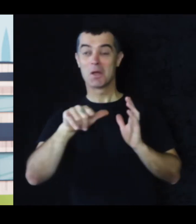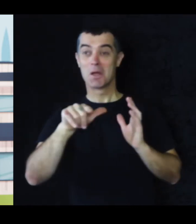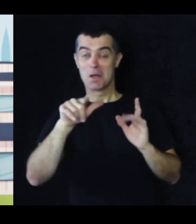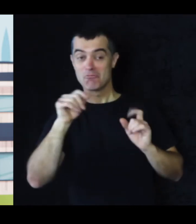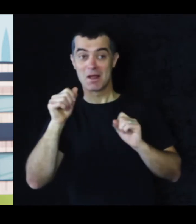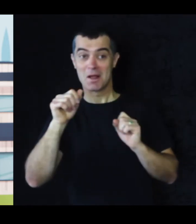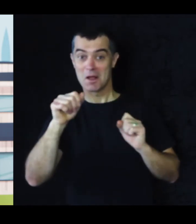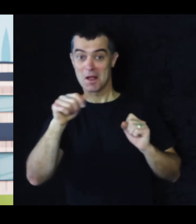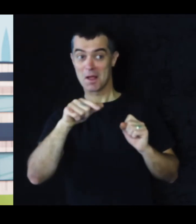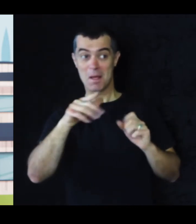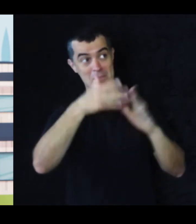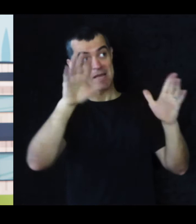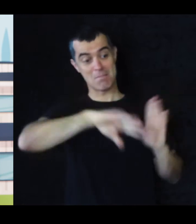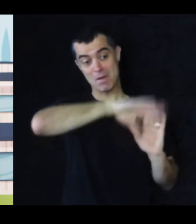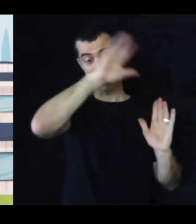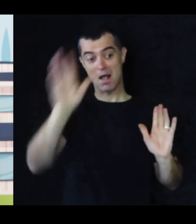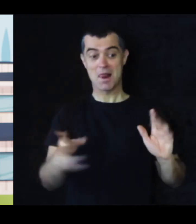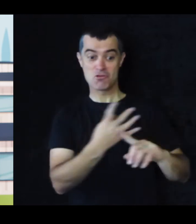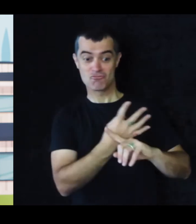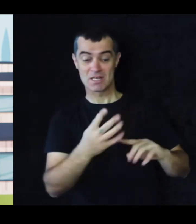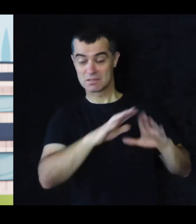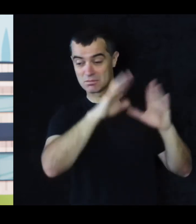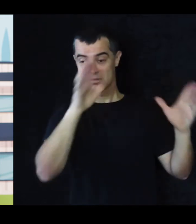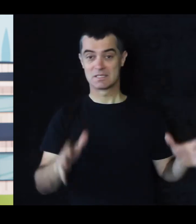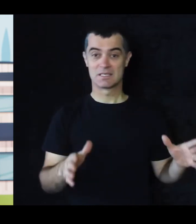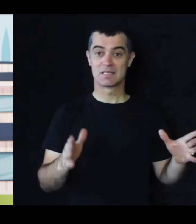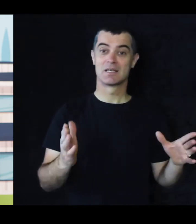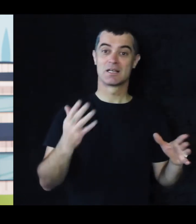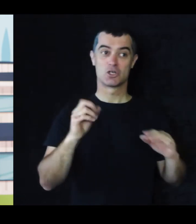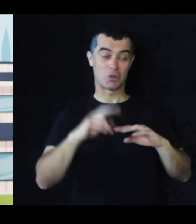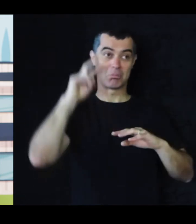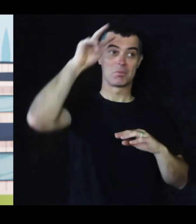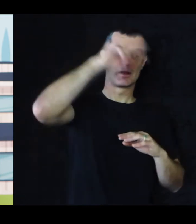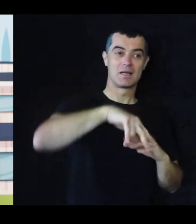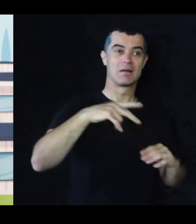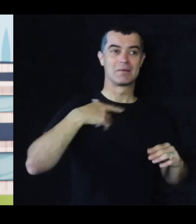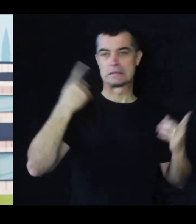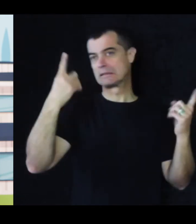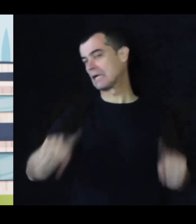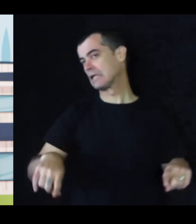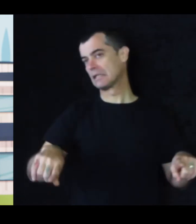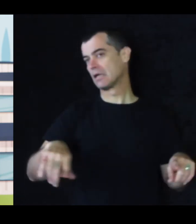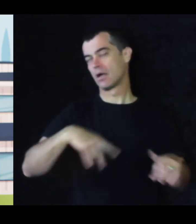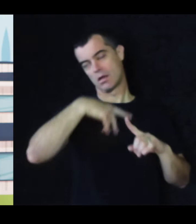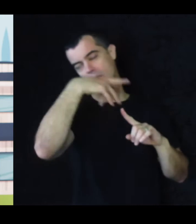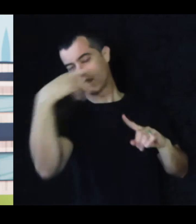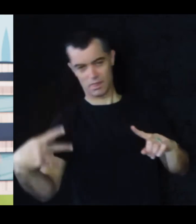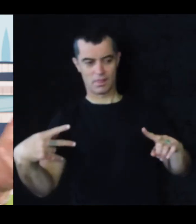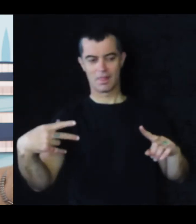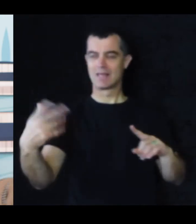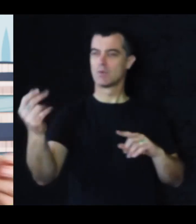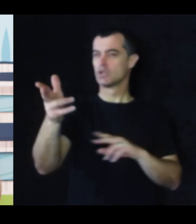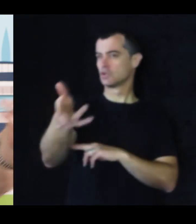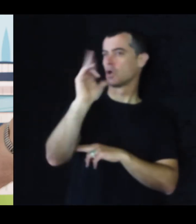you got to the big pile of grass, you used to jump into it because you'd be dead. Somebody